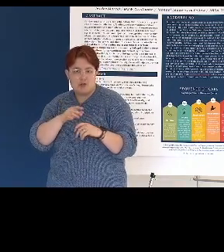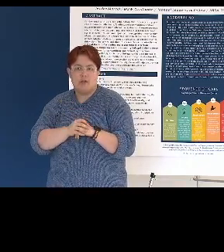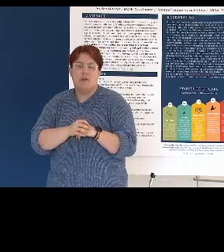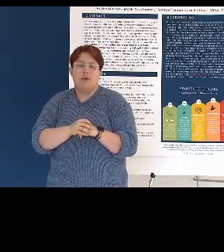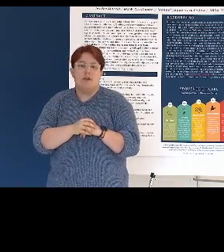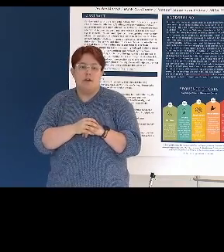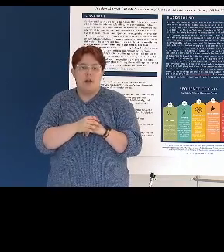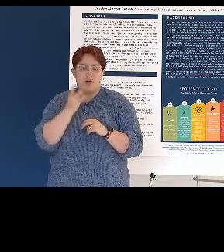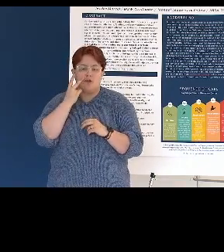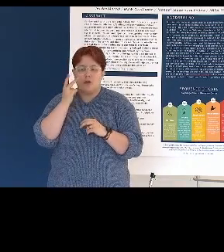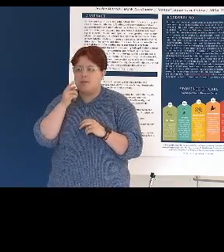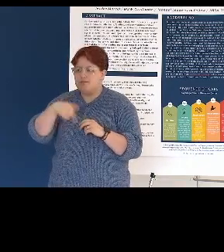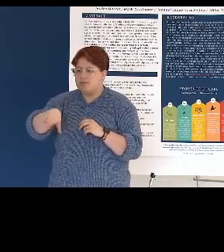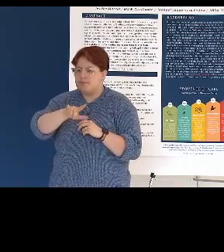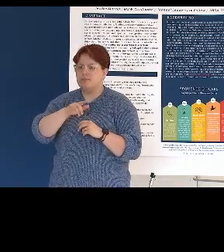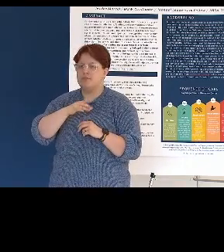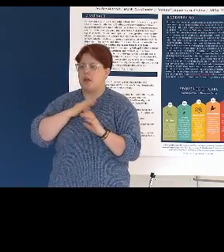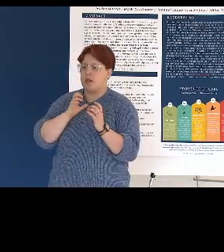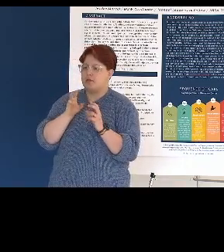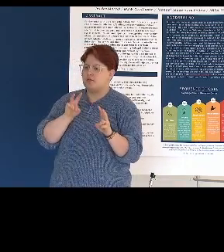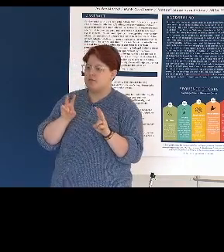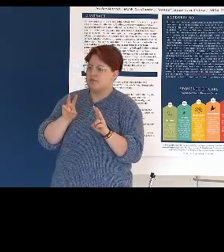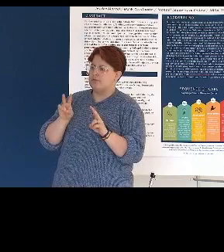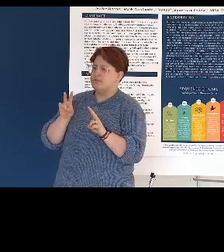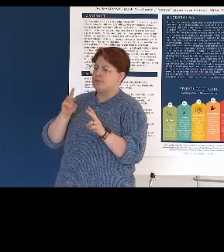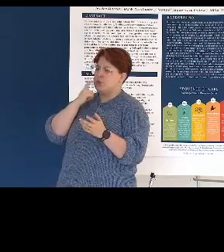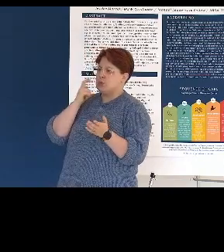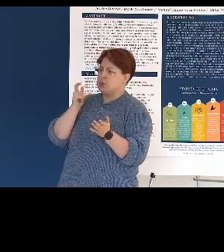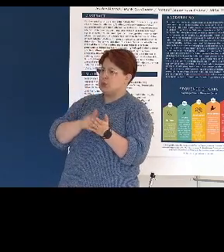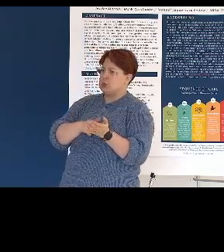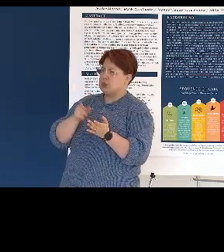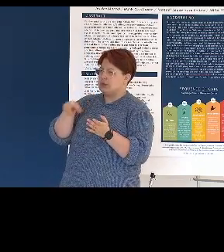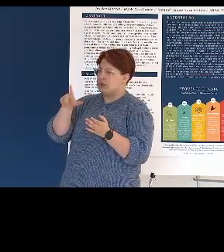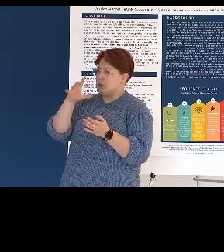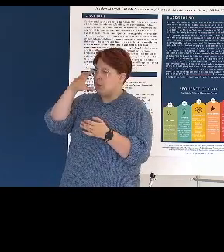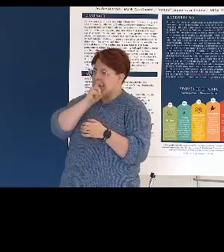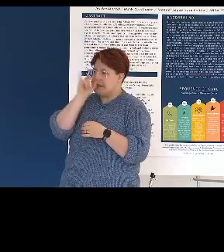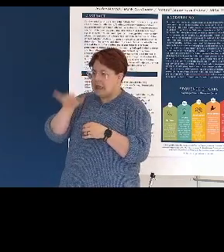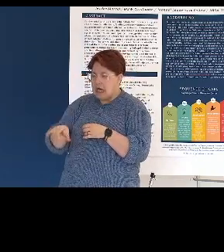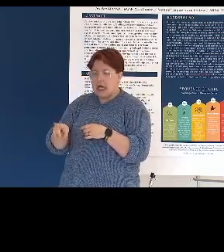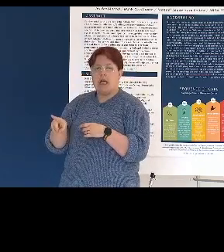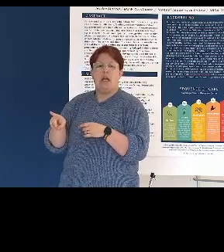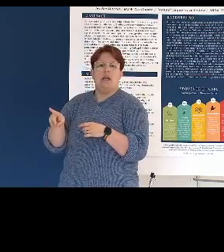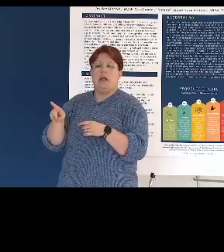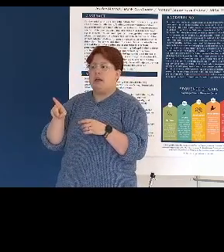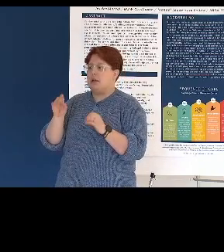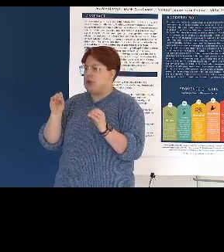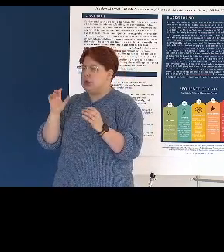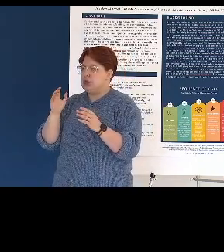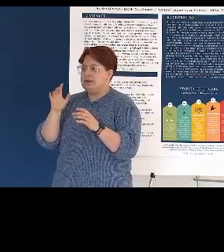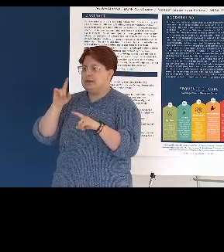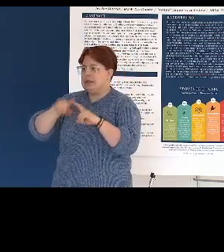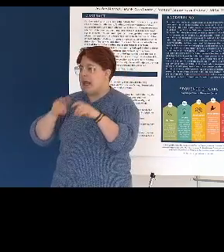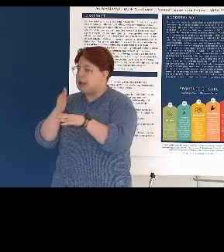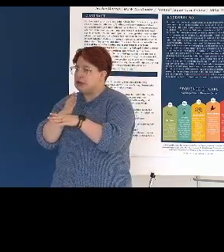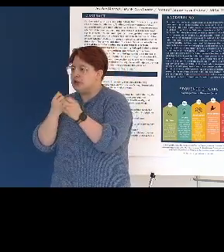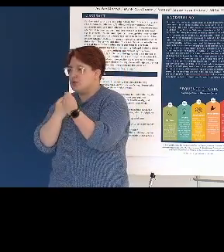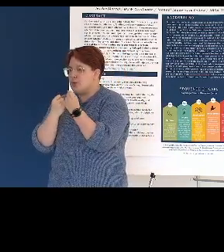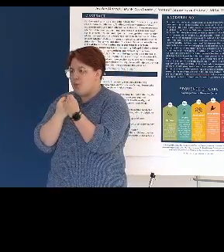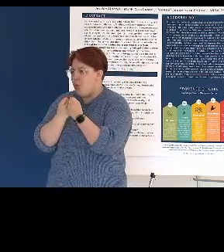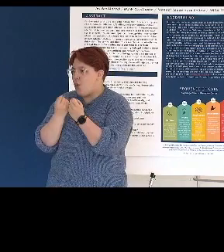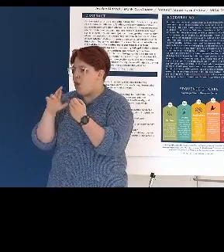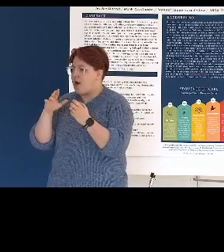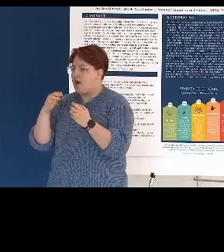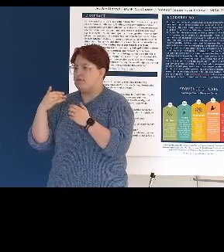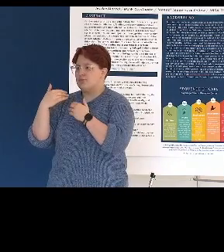people in my classes, I noticed that that was a thing that they were missing. The ability to share support, the ability to lean on each other and to learn from